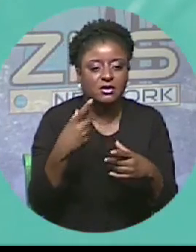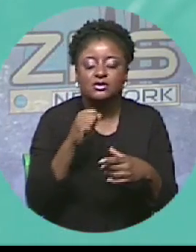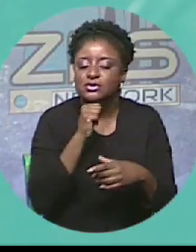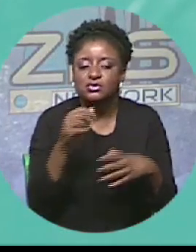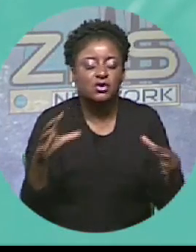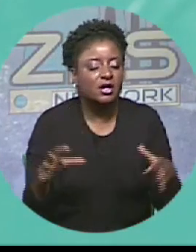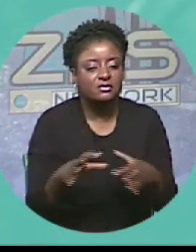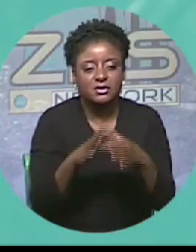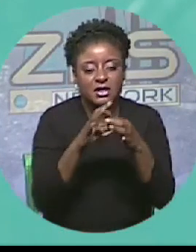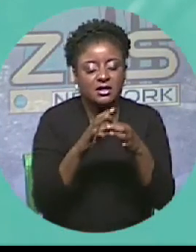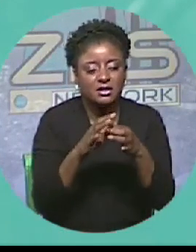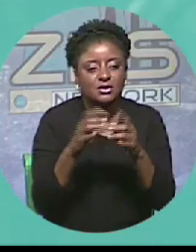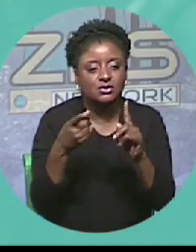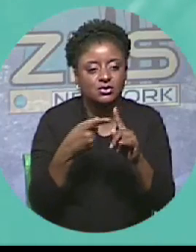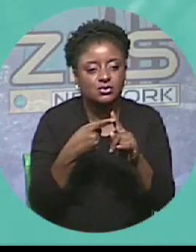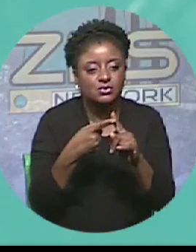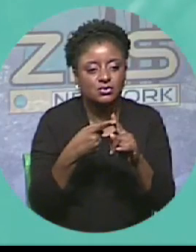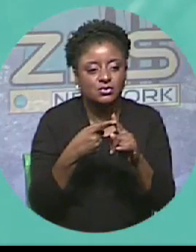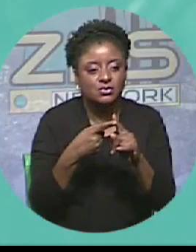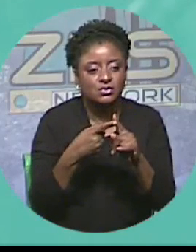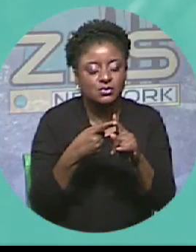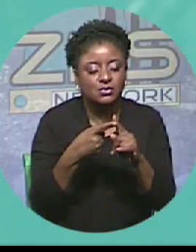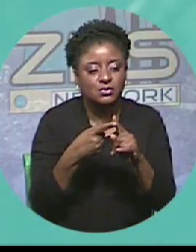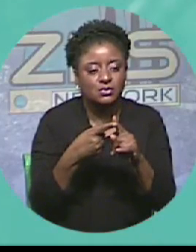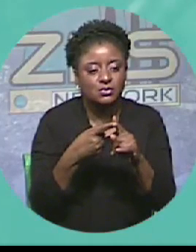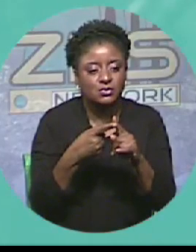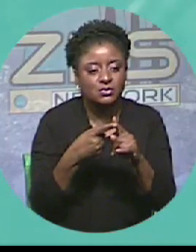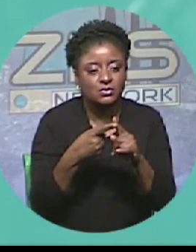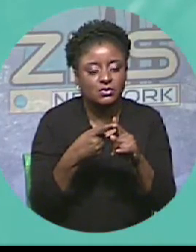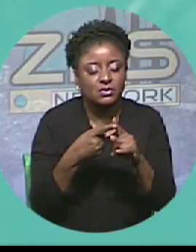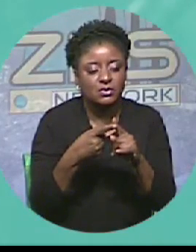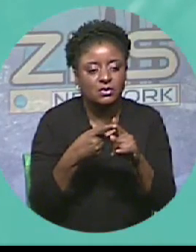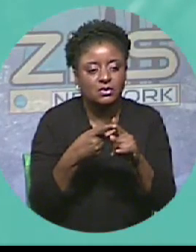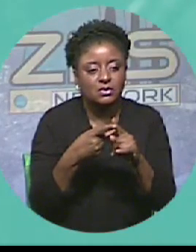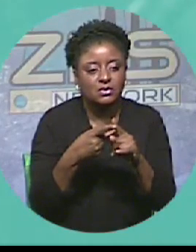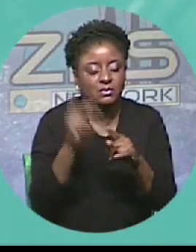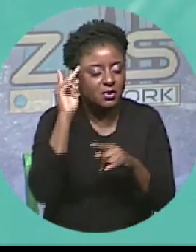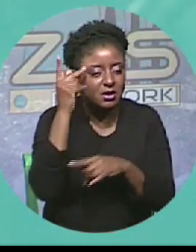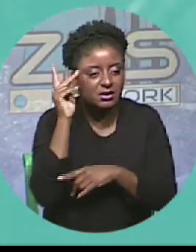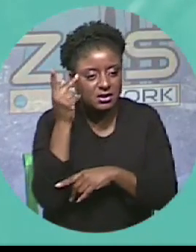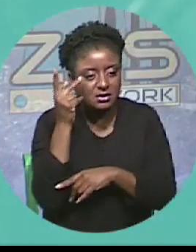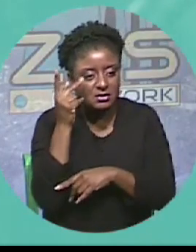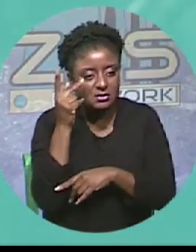the partisan views of anyone. It has to do with Bahamians.